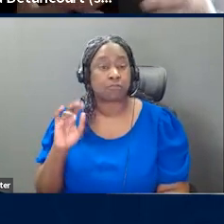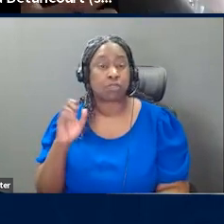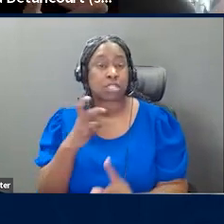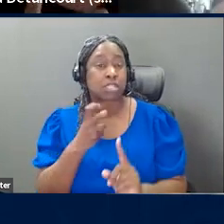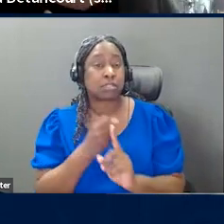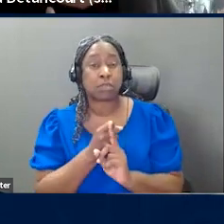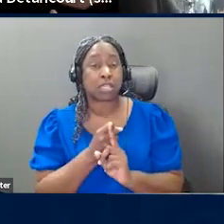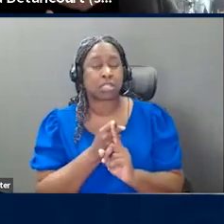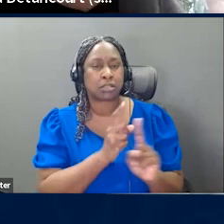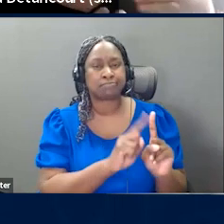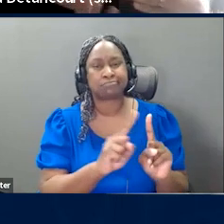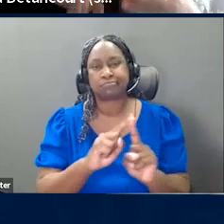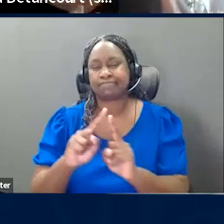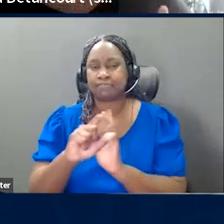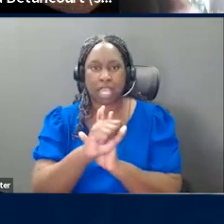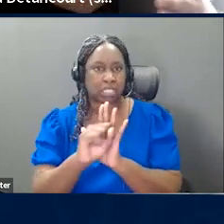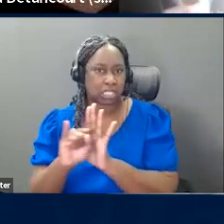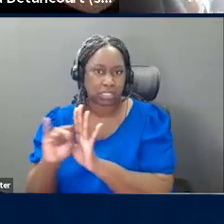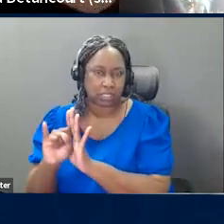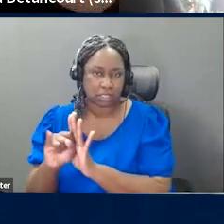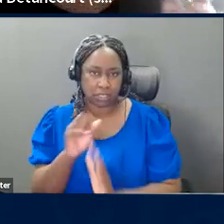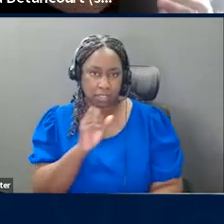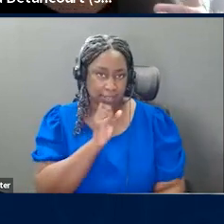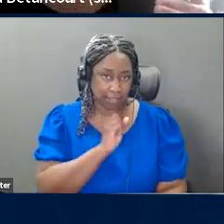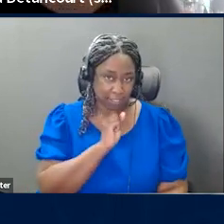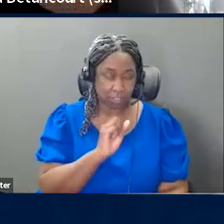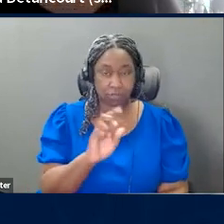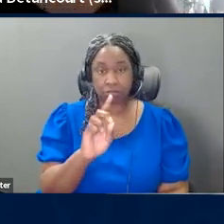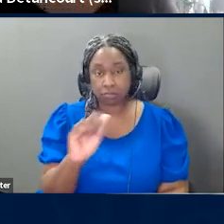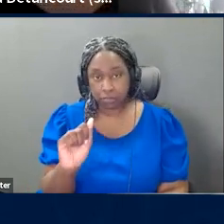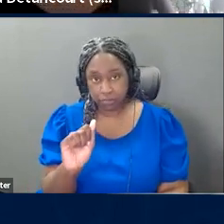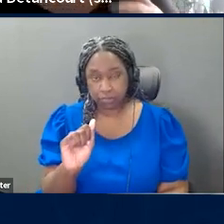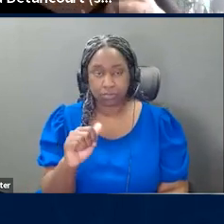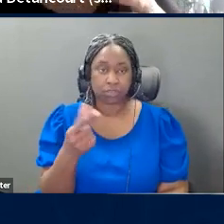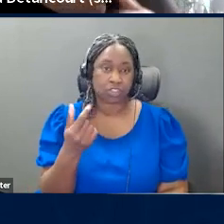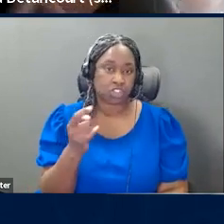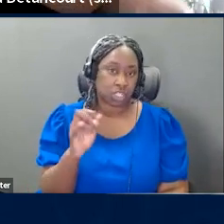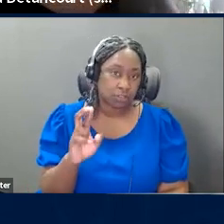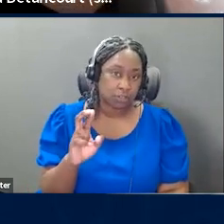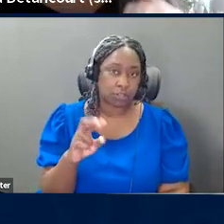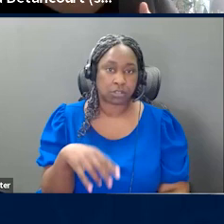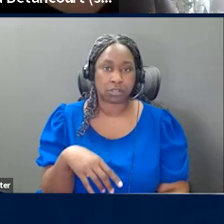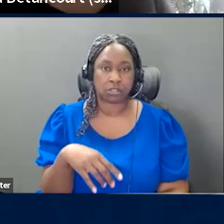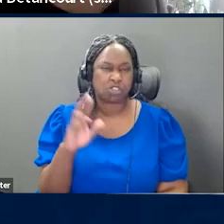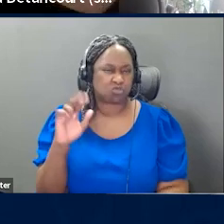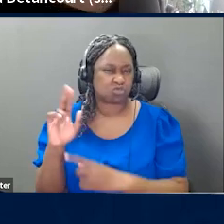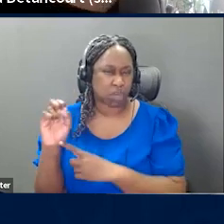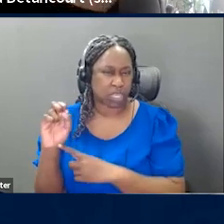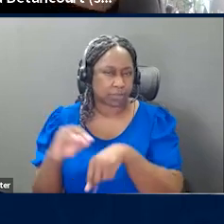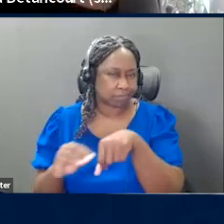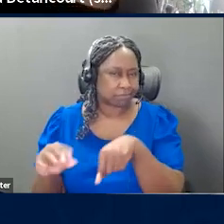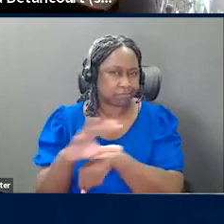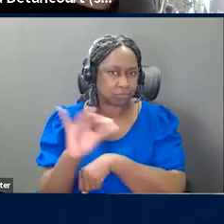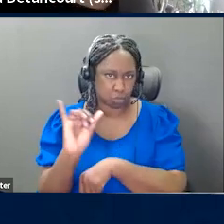said, all different dimensions of identity, whether it's age or disability, gender, race all plays a factor in that as